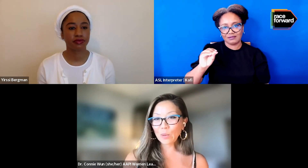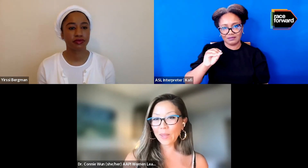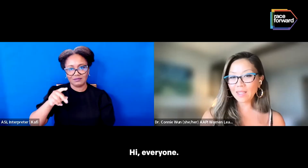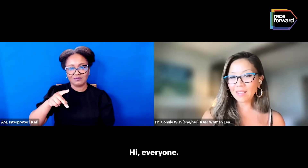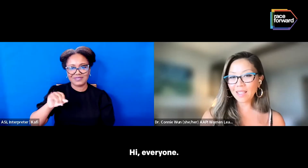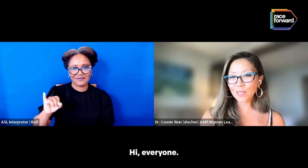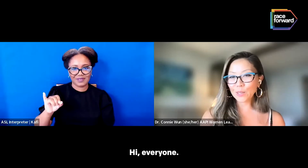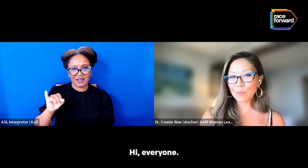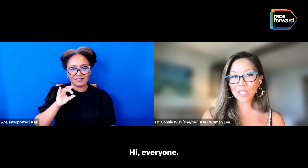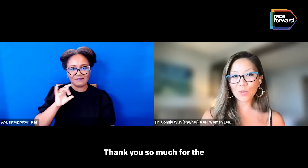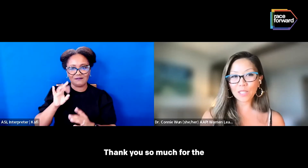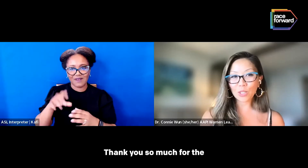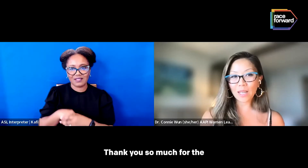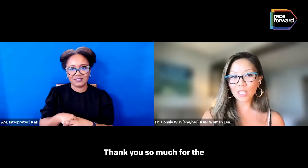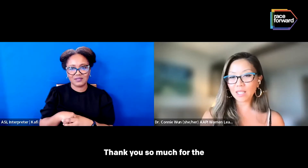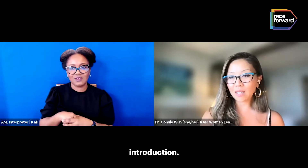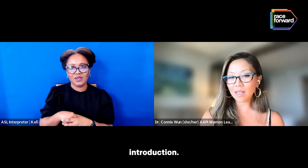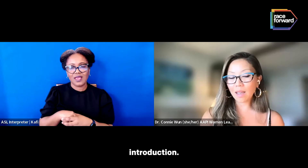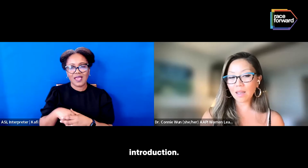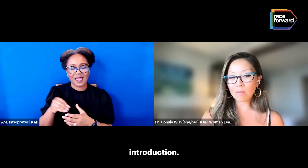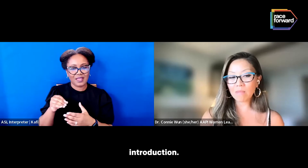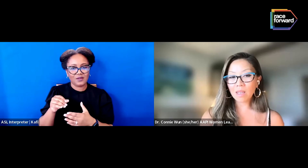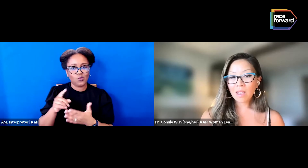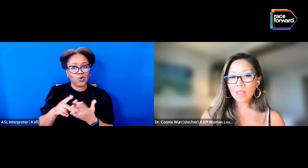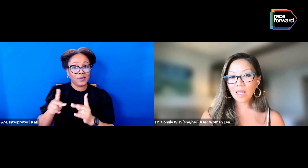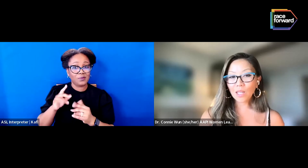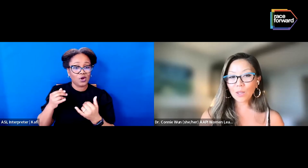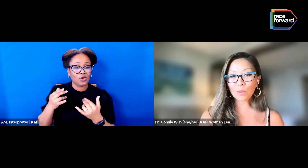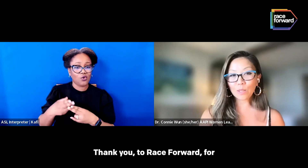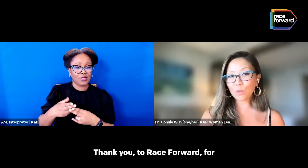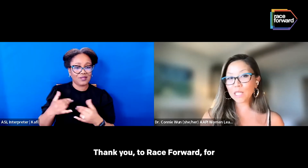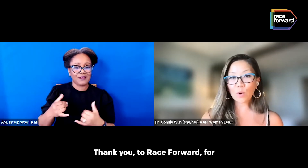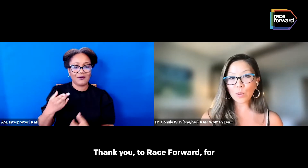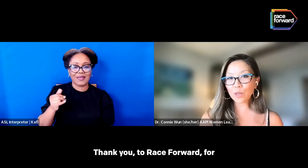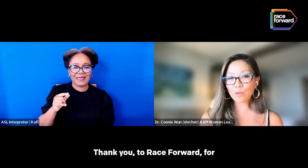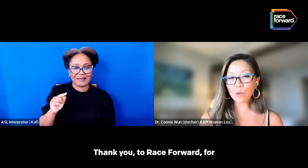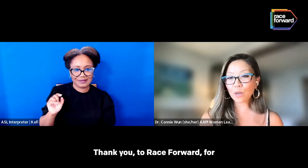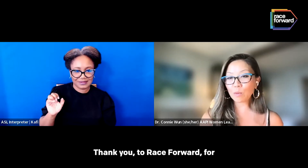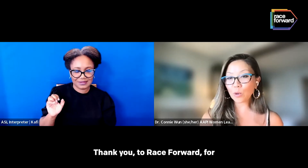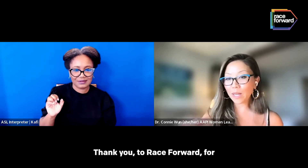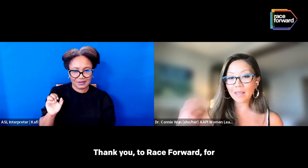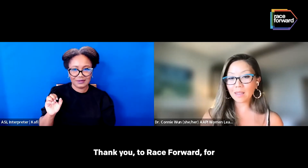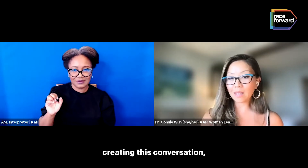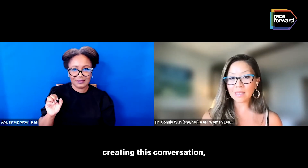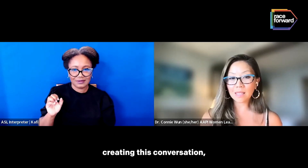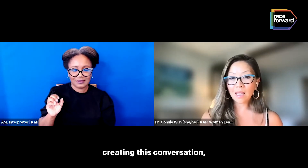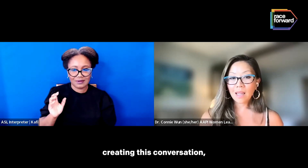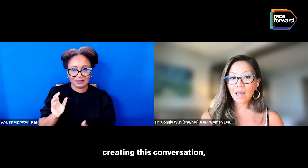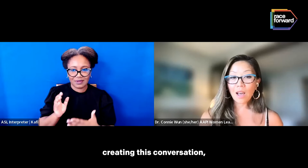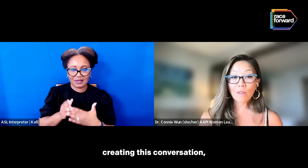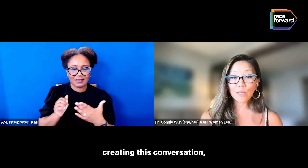Hi, everyone. Thank you so much for the introduction. Thank you to Race Forward for creating